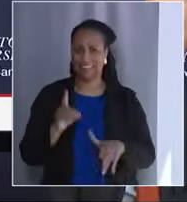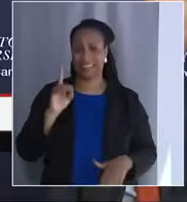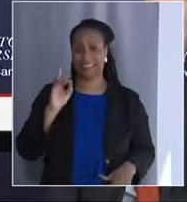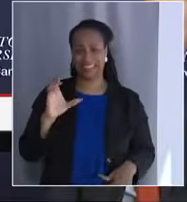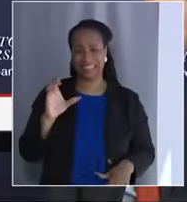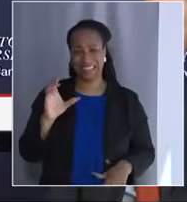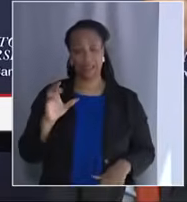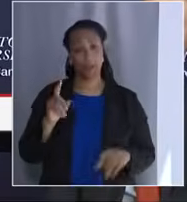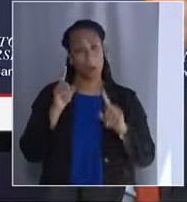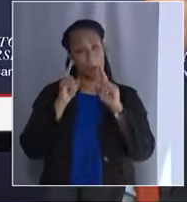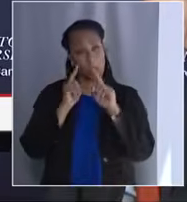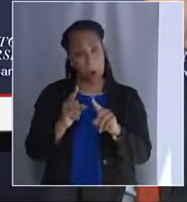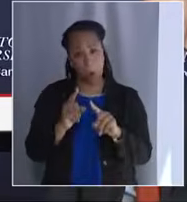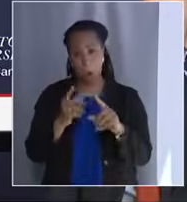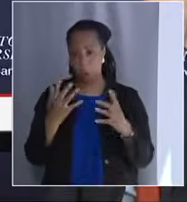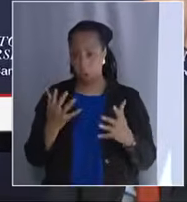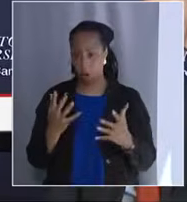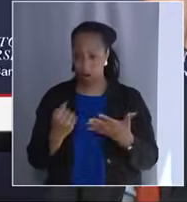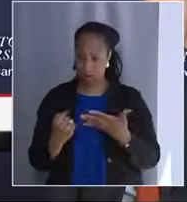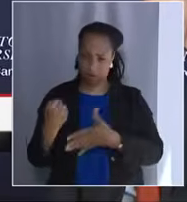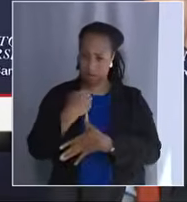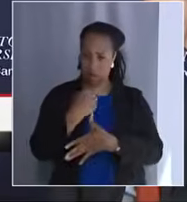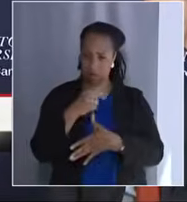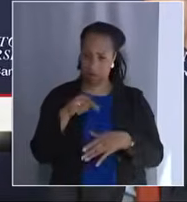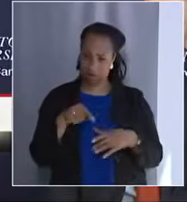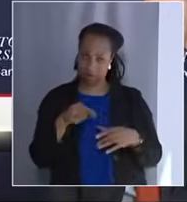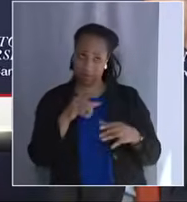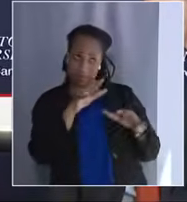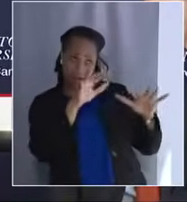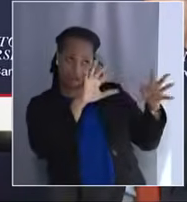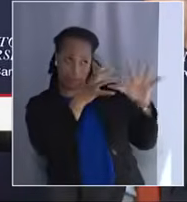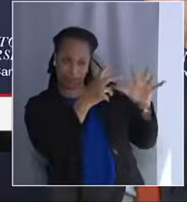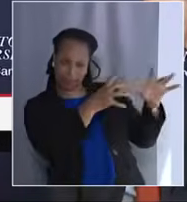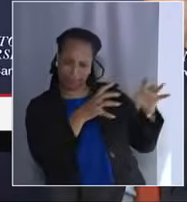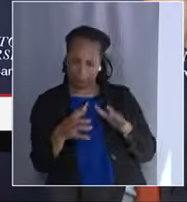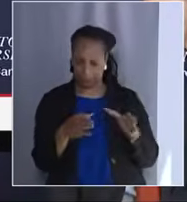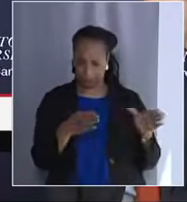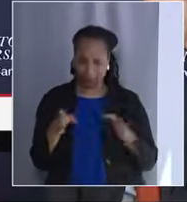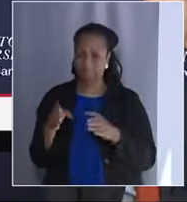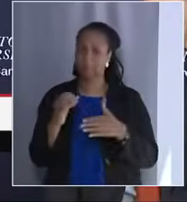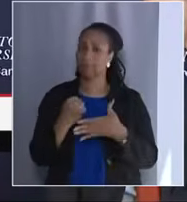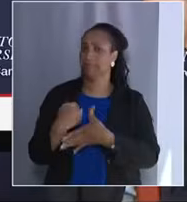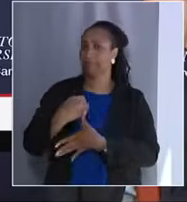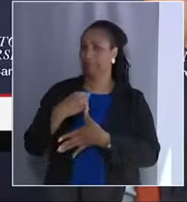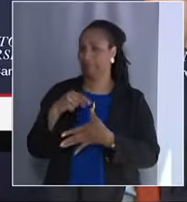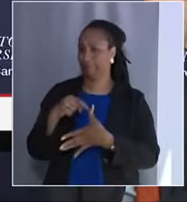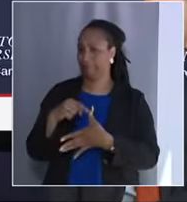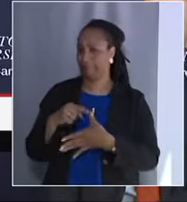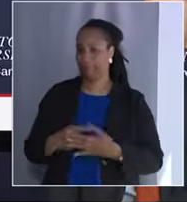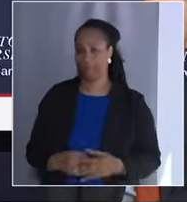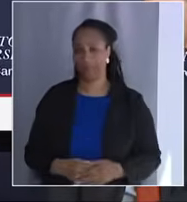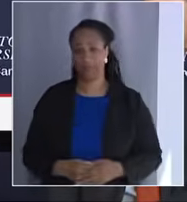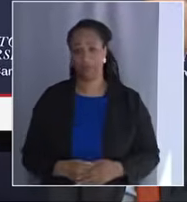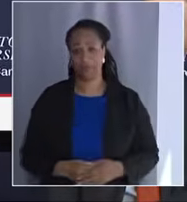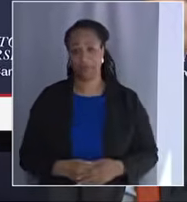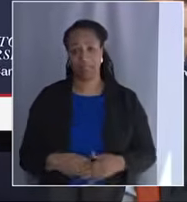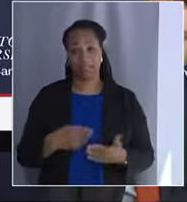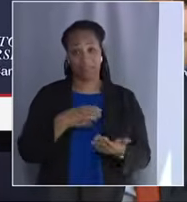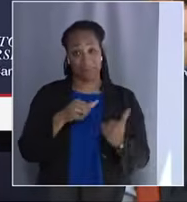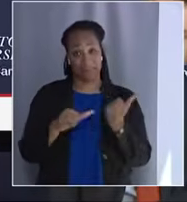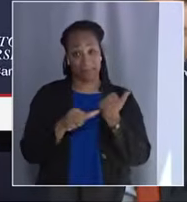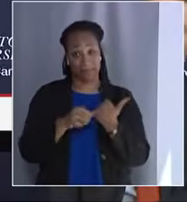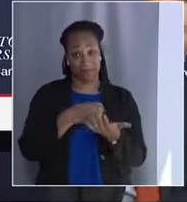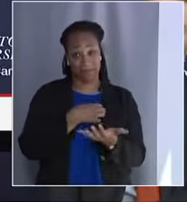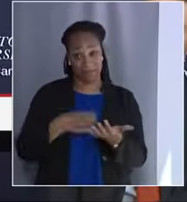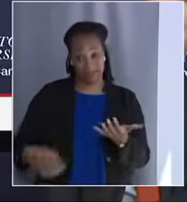to focus on as a city. Deputy Mayor Paul Kine has joined us as well, and he and his team have been very focused with working